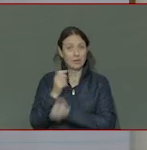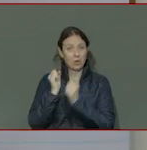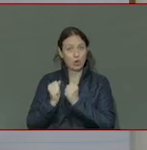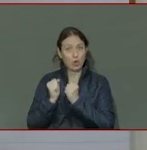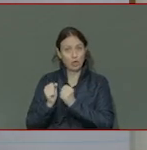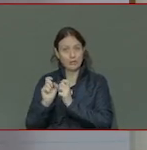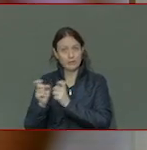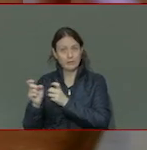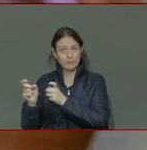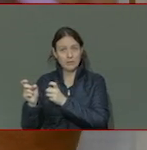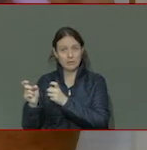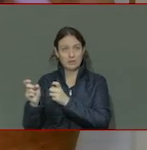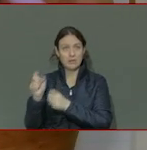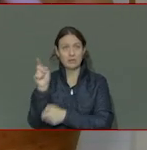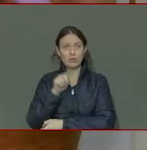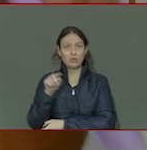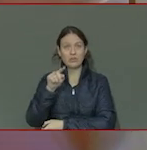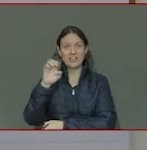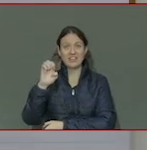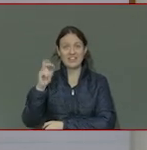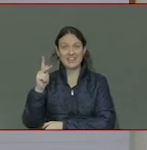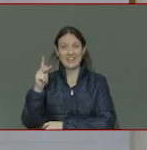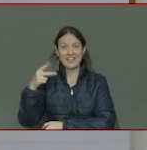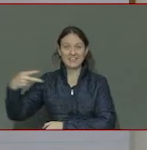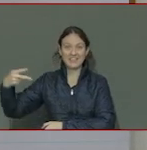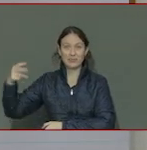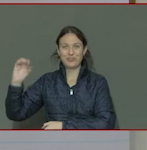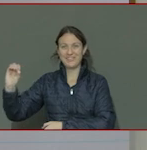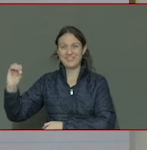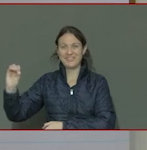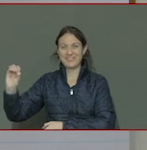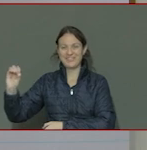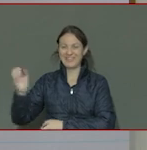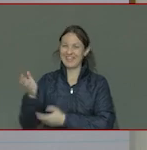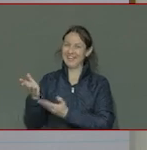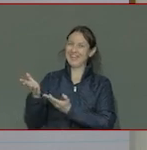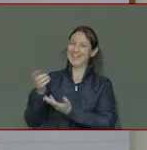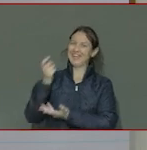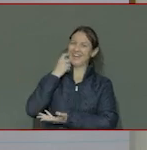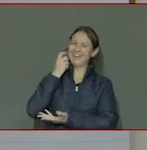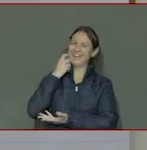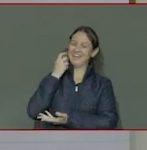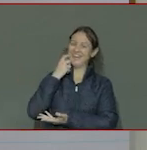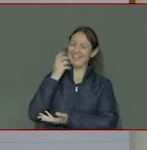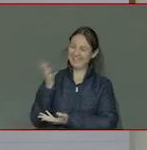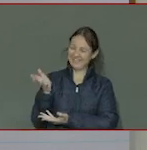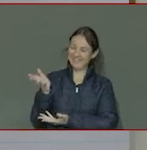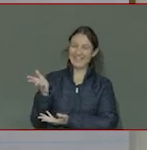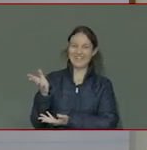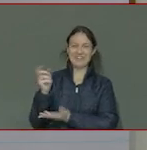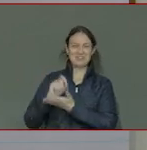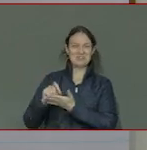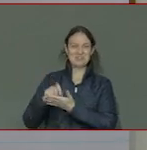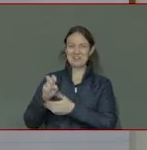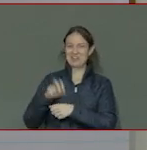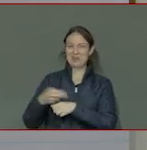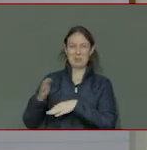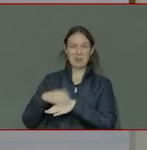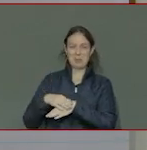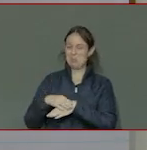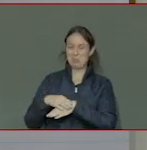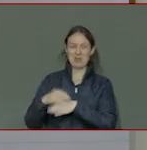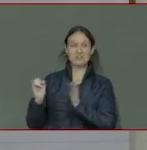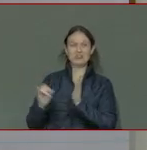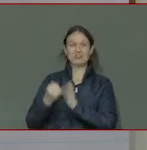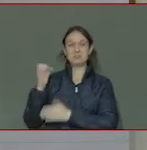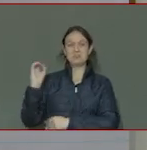delta EK is 0, so I can just write the 0. So I don't have to expand it, I'm just writing the